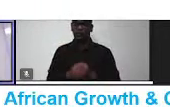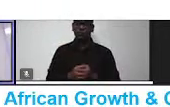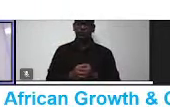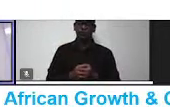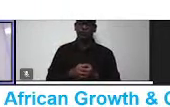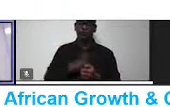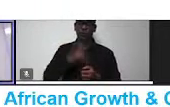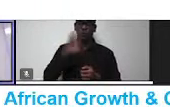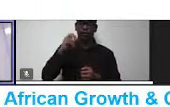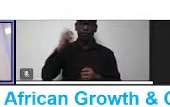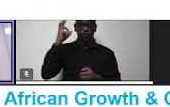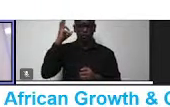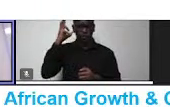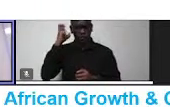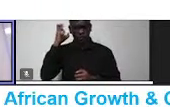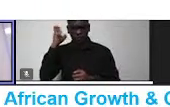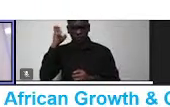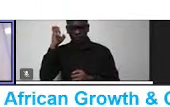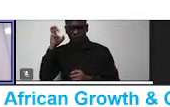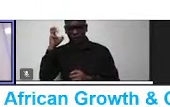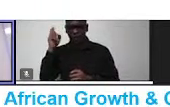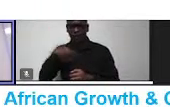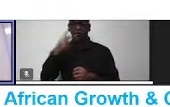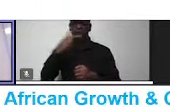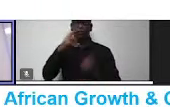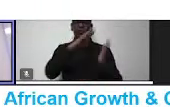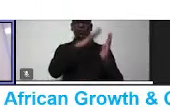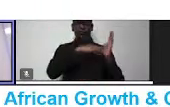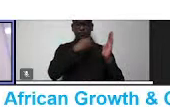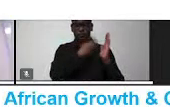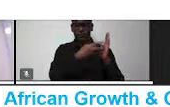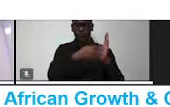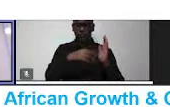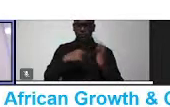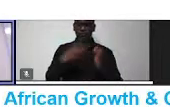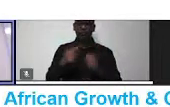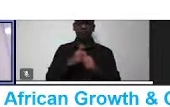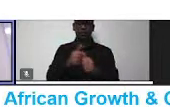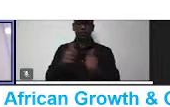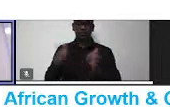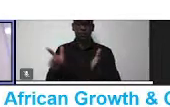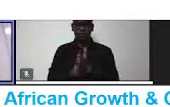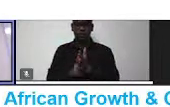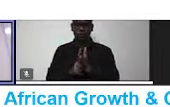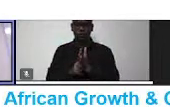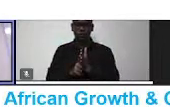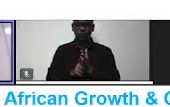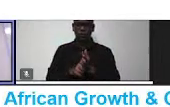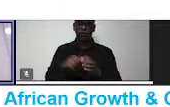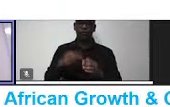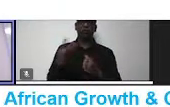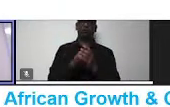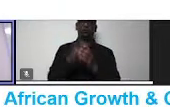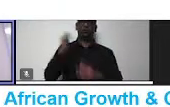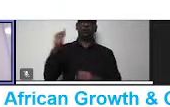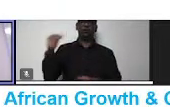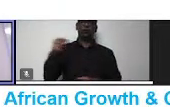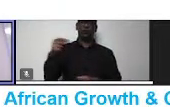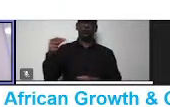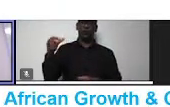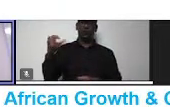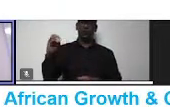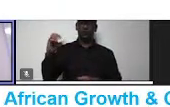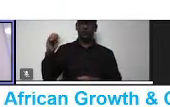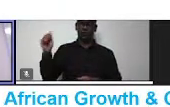hearings and they look at specific criteria which is set out in law under AGOA. And those criteria are divided